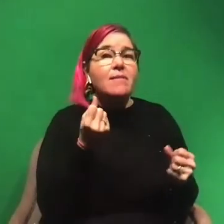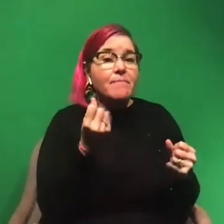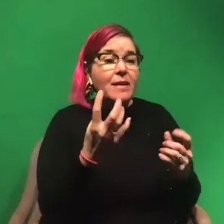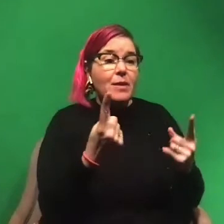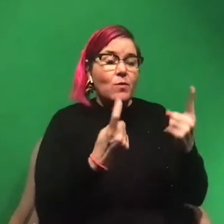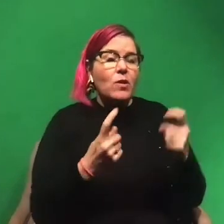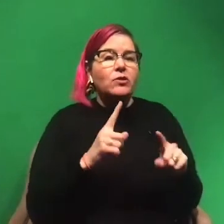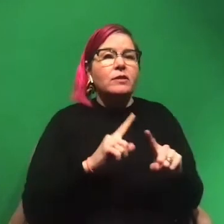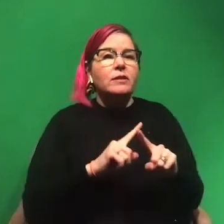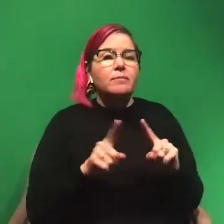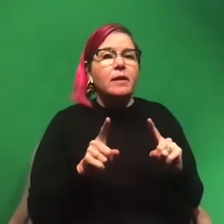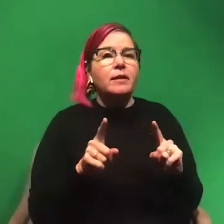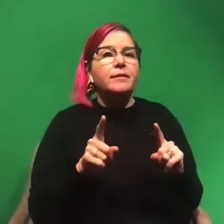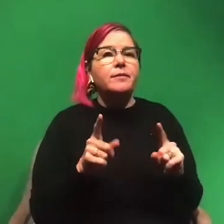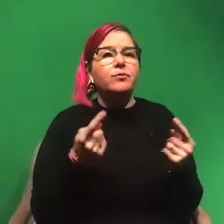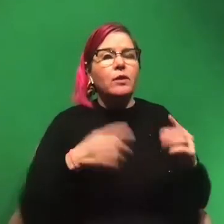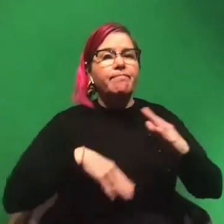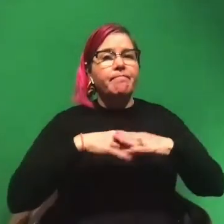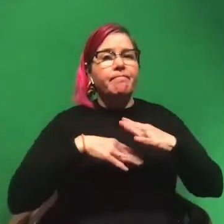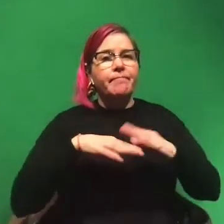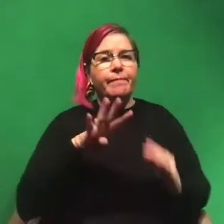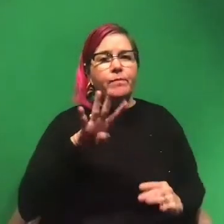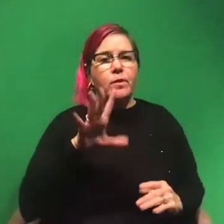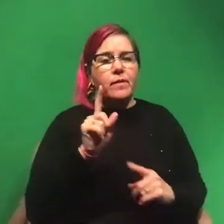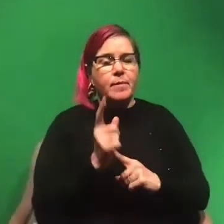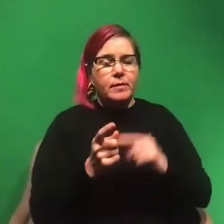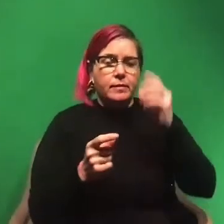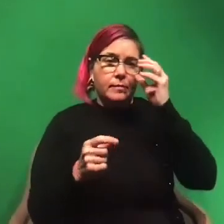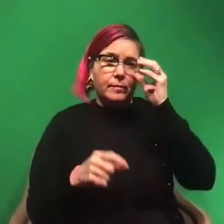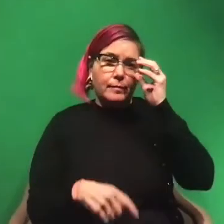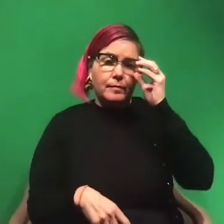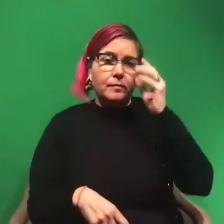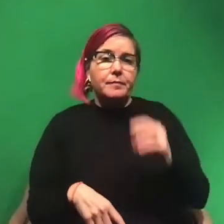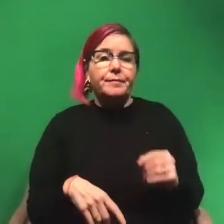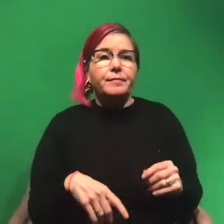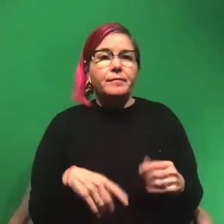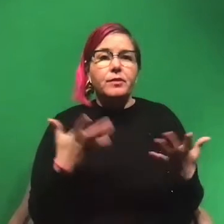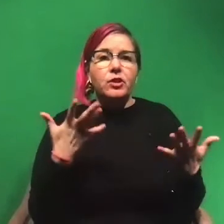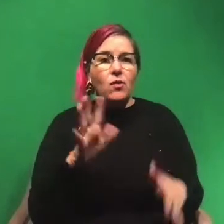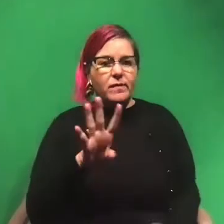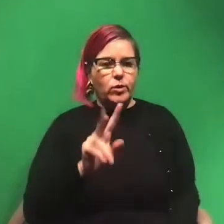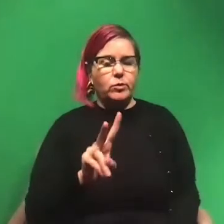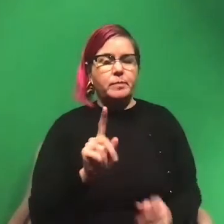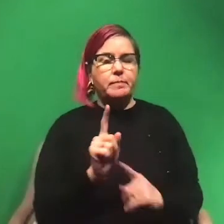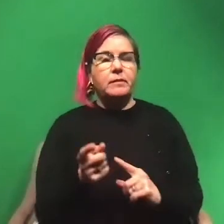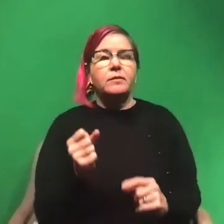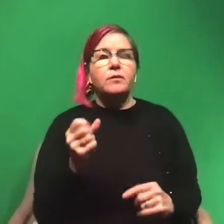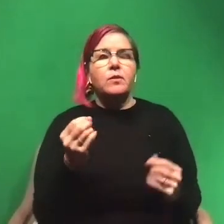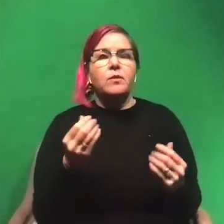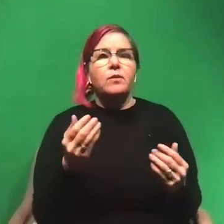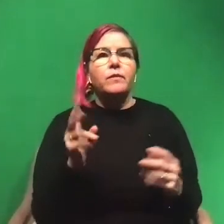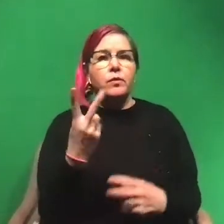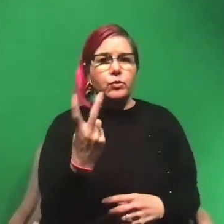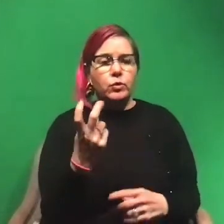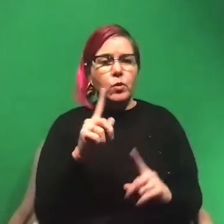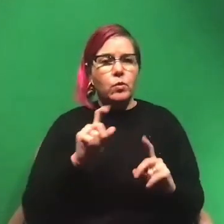but we try to end these sessions at 45 minutes, and we're already at 42. And so we just have two more